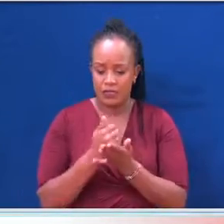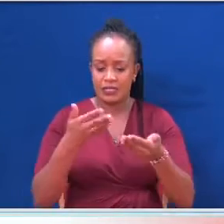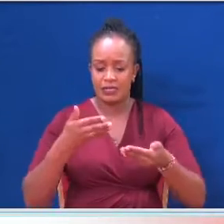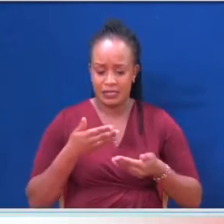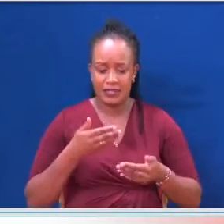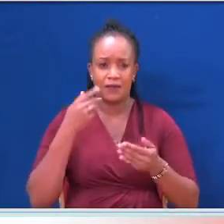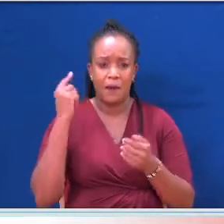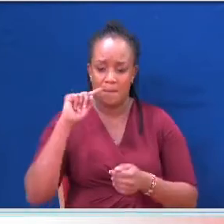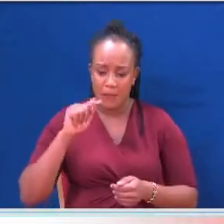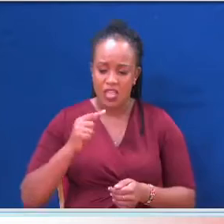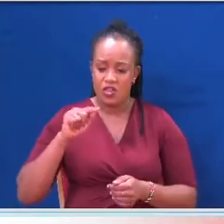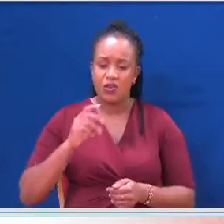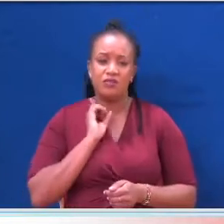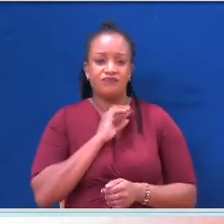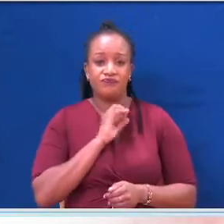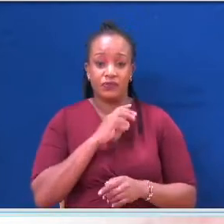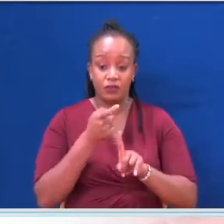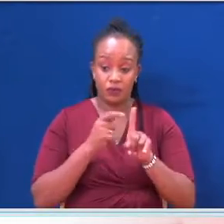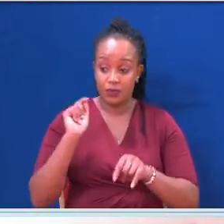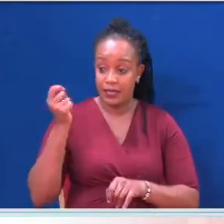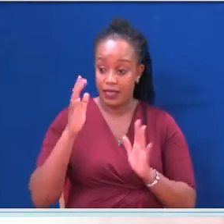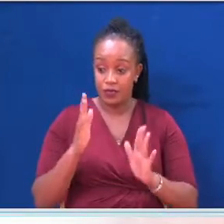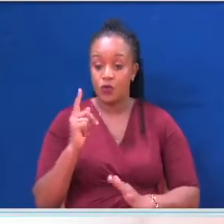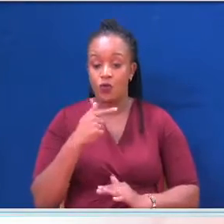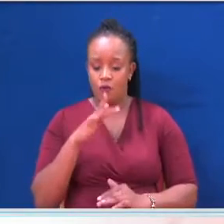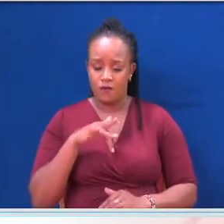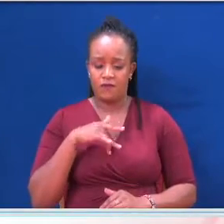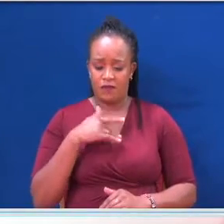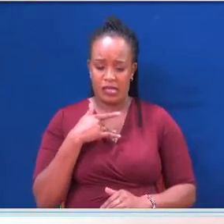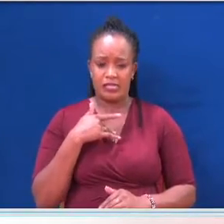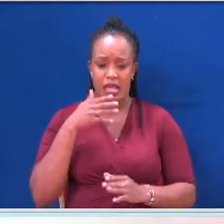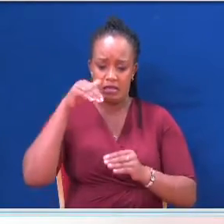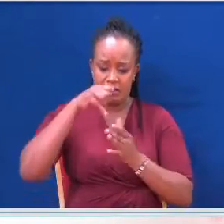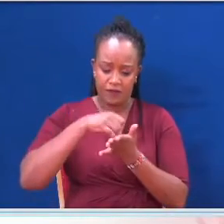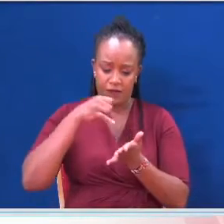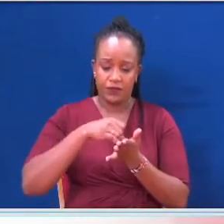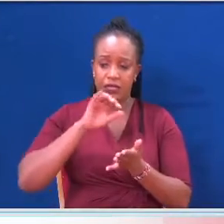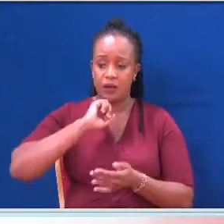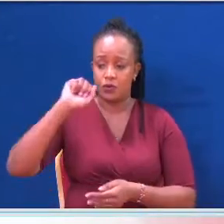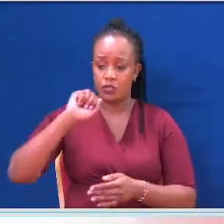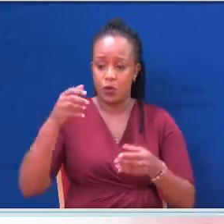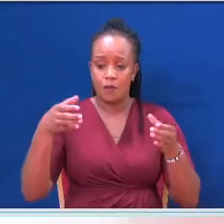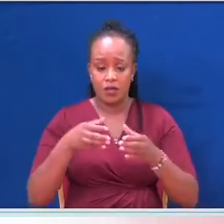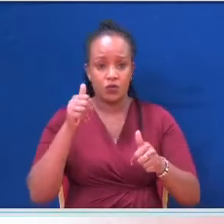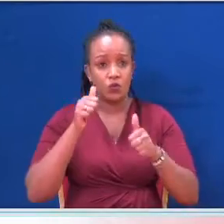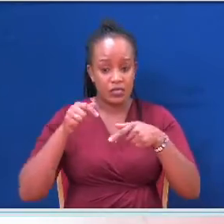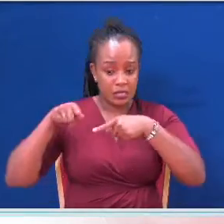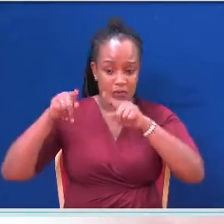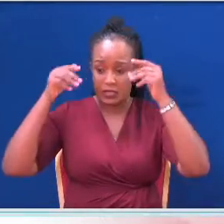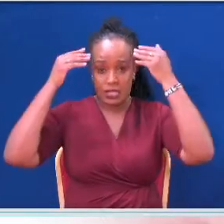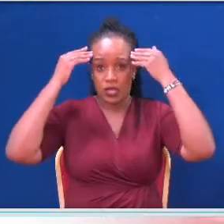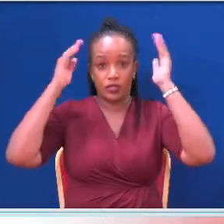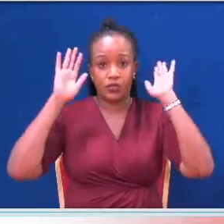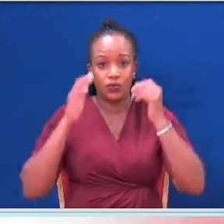last month from Kenyans who found out they are indeed members of political parties that they know little about.